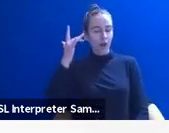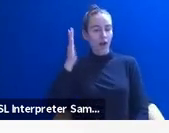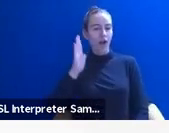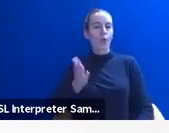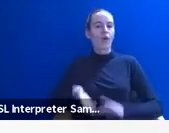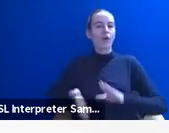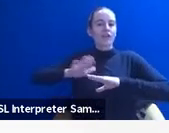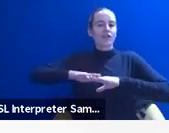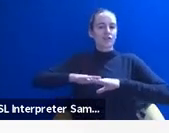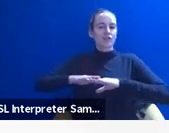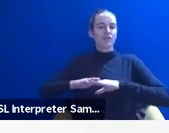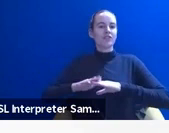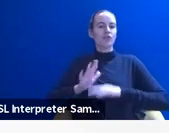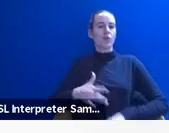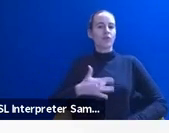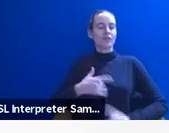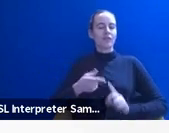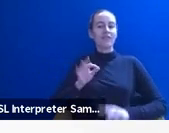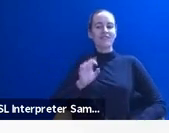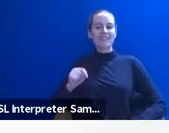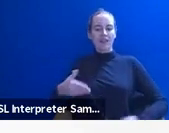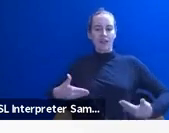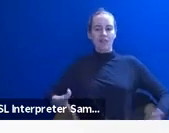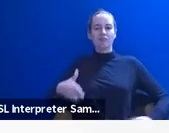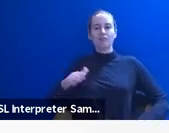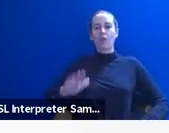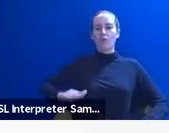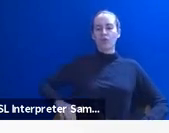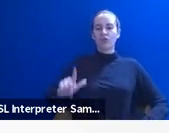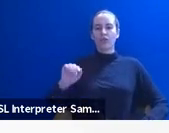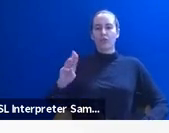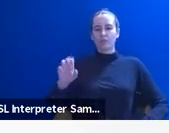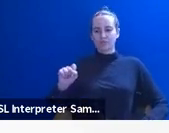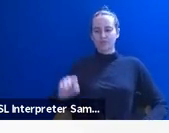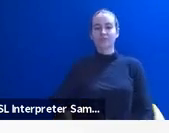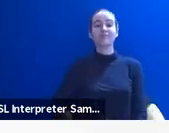that comes from the feet and lower limbs. However, if someone's